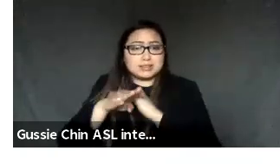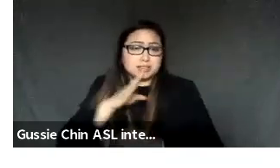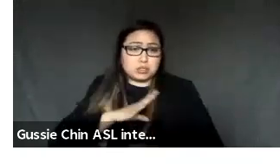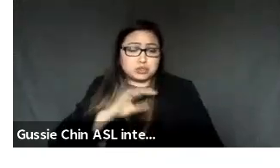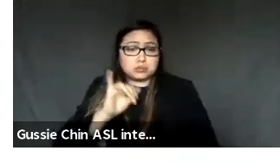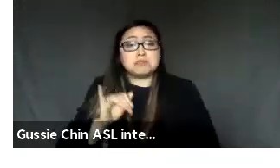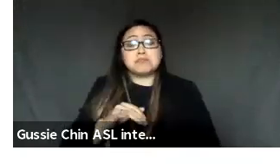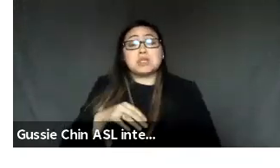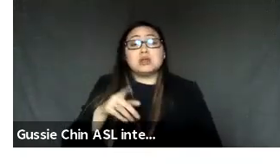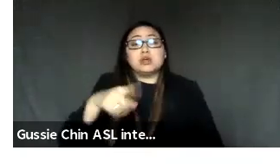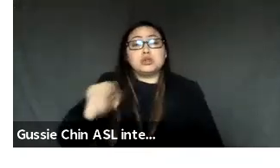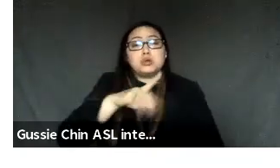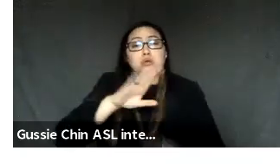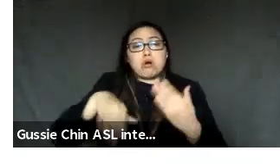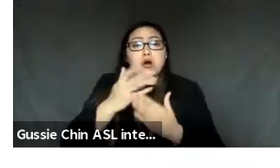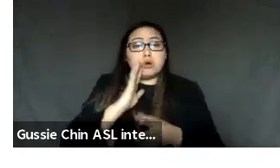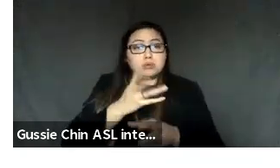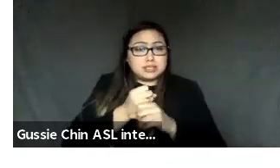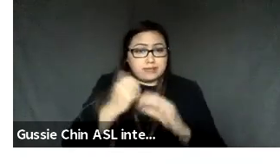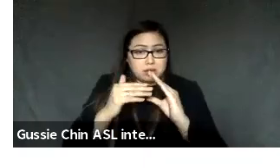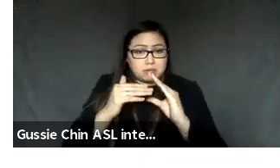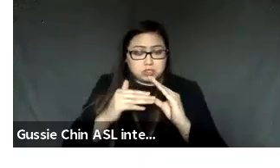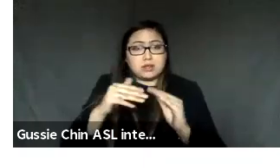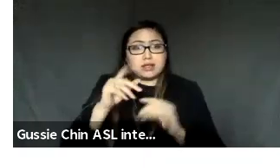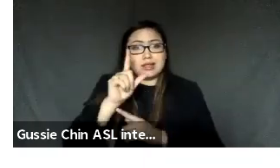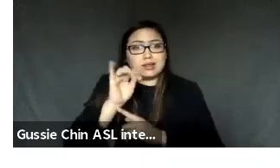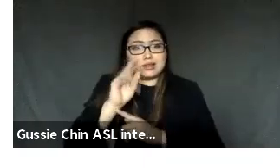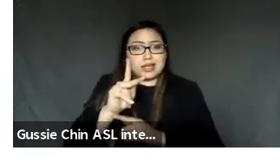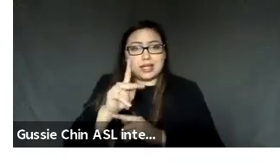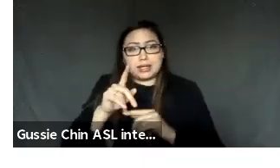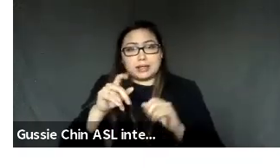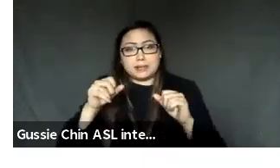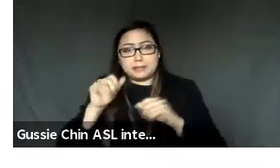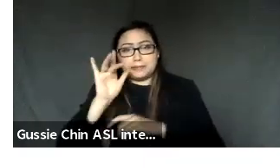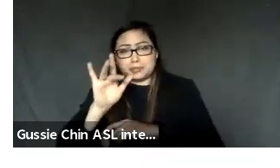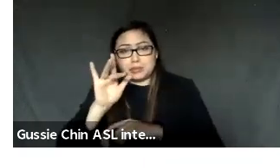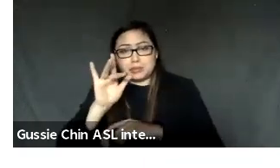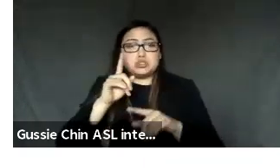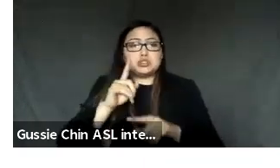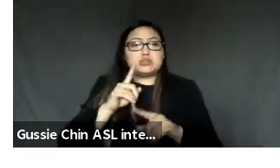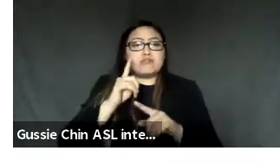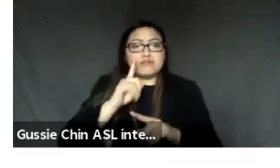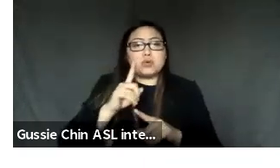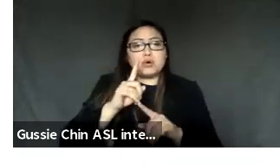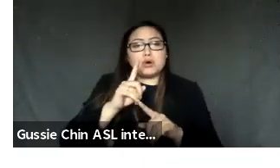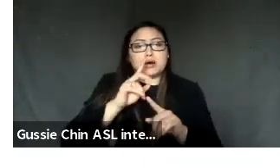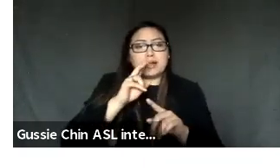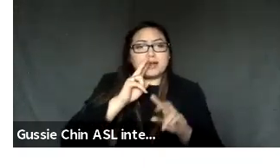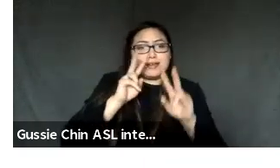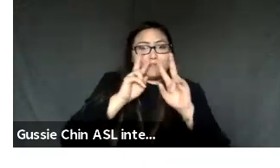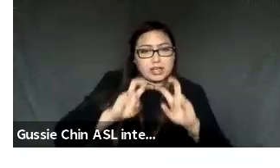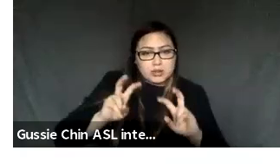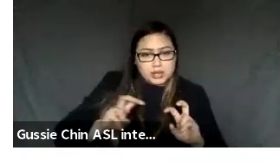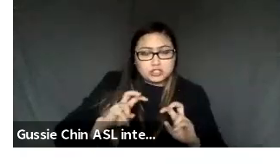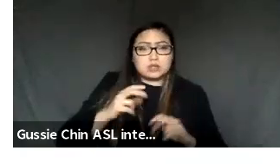will receive an email with a link to an online session evaluation. Please complete that evaluation for today's program, as we value your